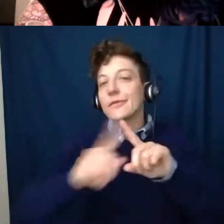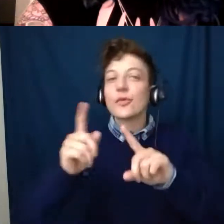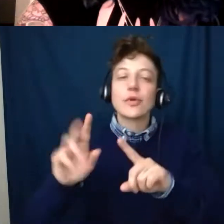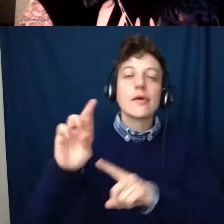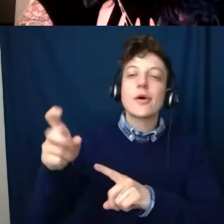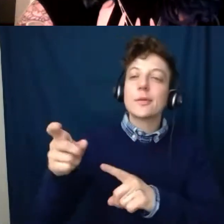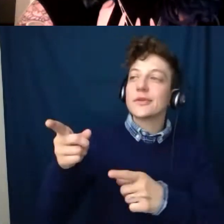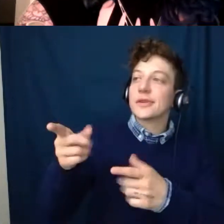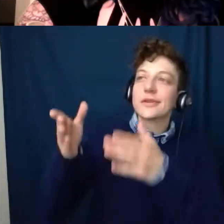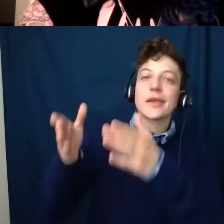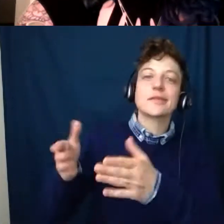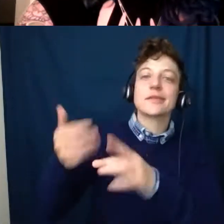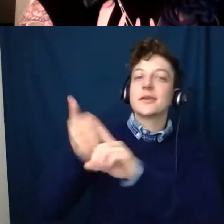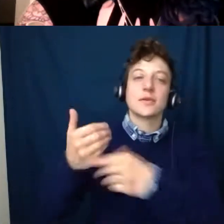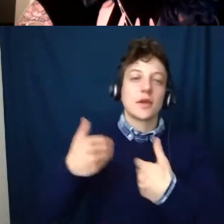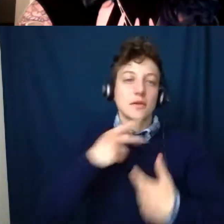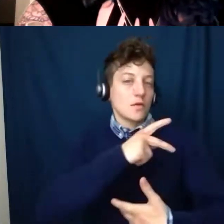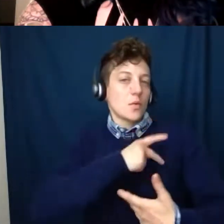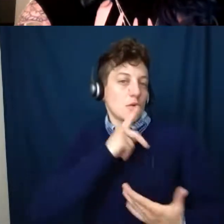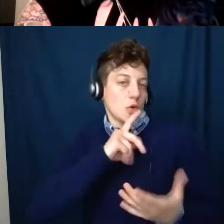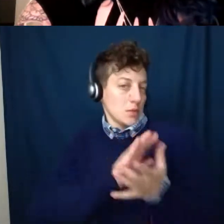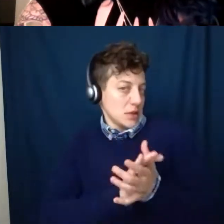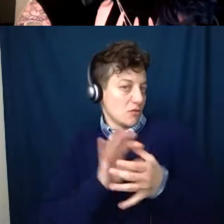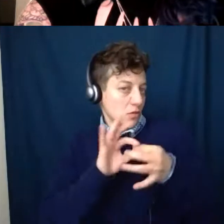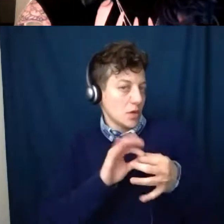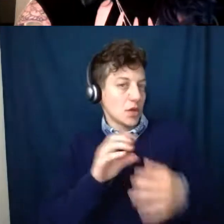thoughts, personal beliefs about drug use. And so,